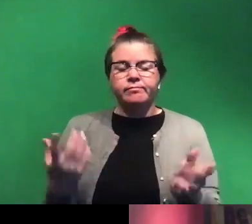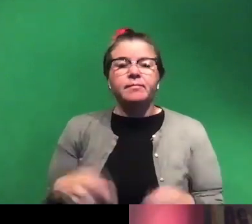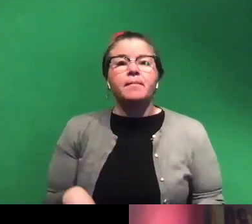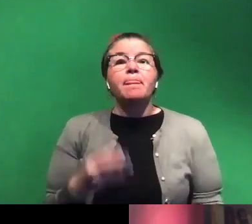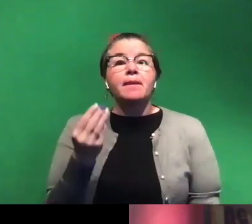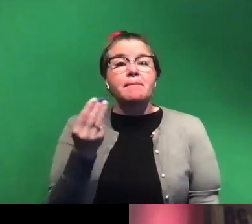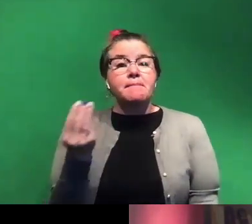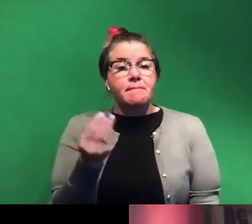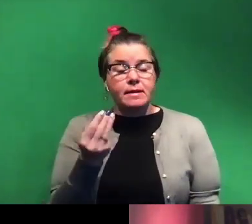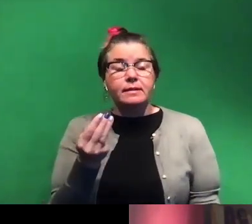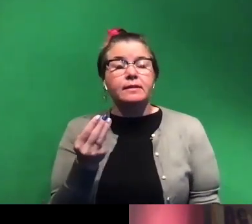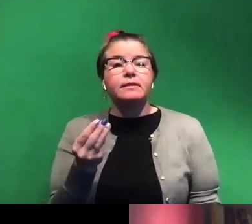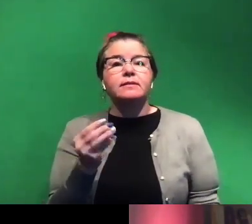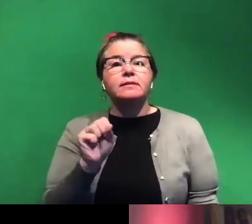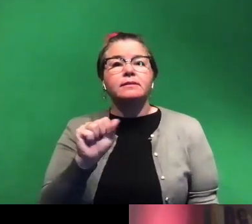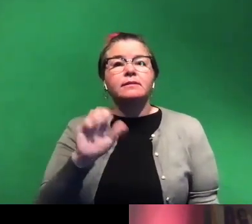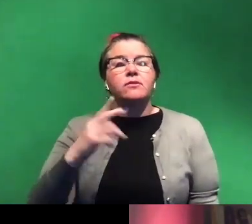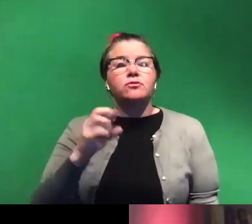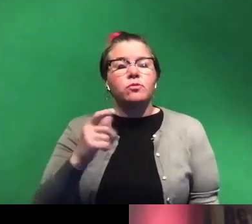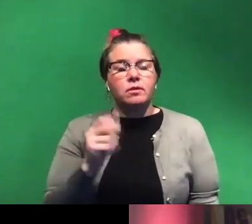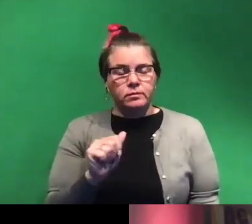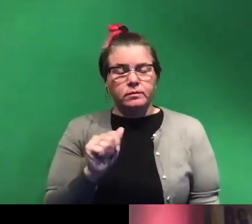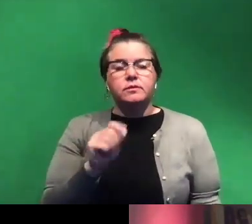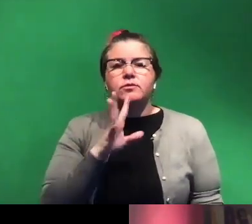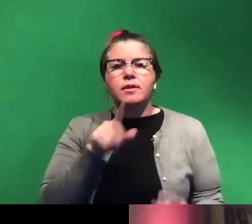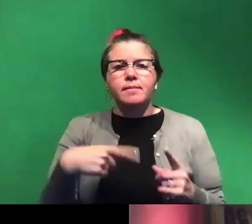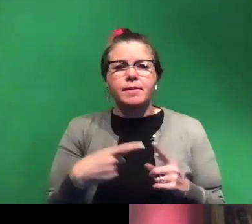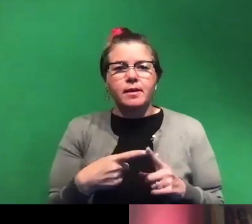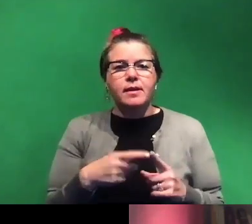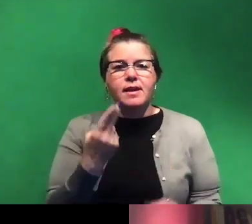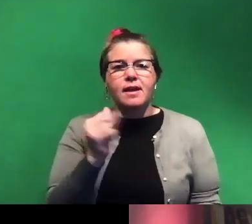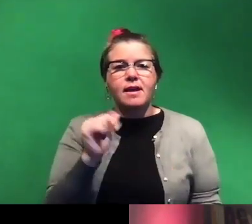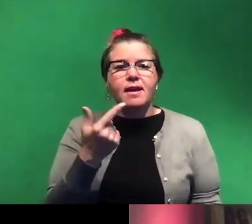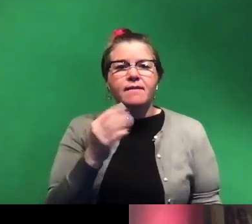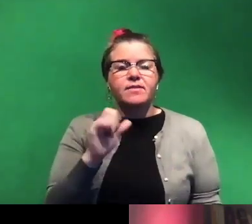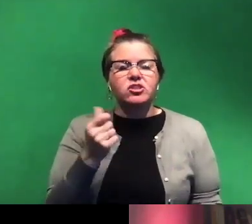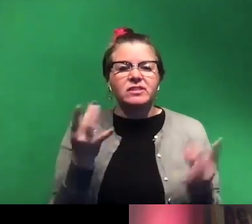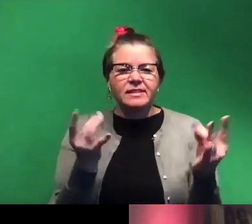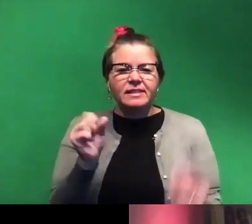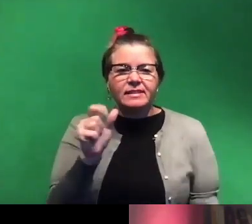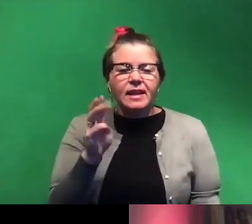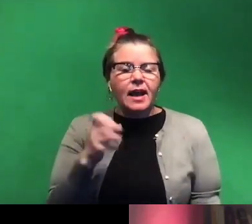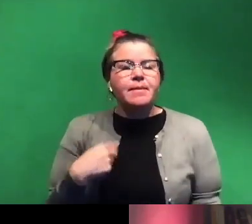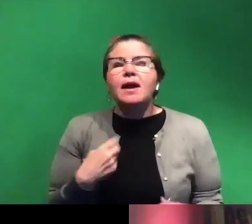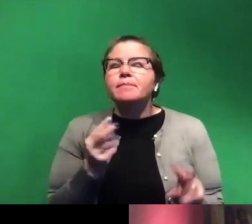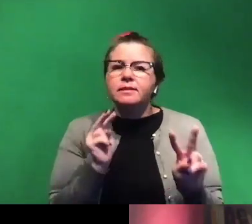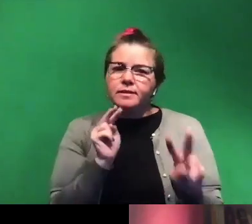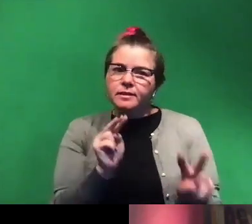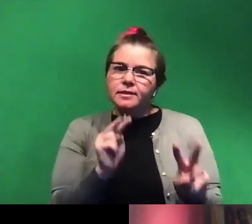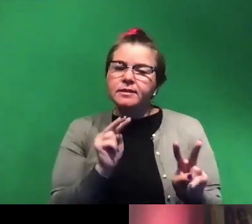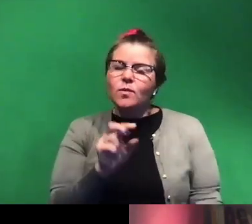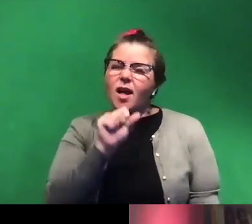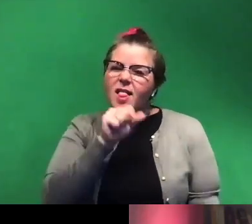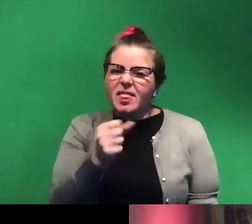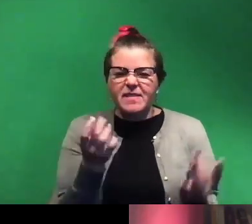Monday, we're going to be with Sarah Shorno. We're going to be talking about hagfish slime, which I am so pumped about because I love slimy